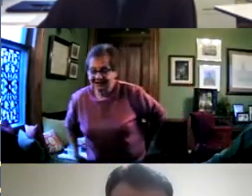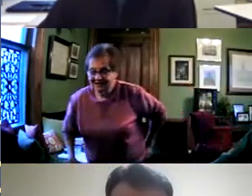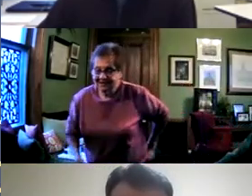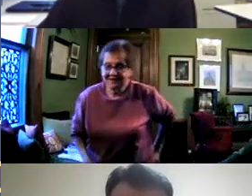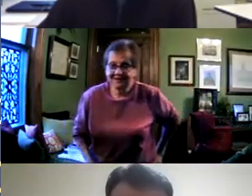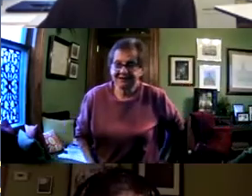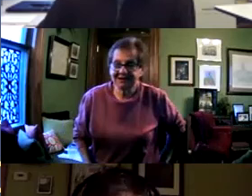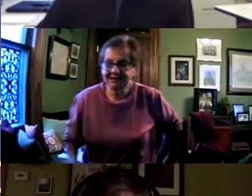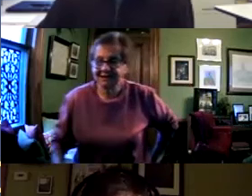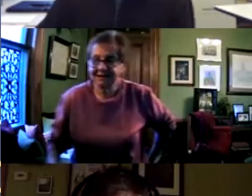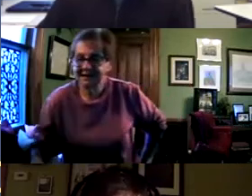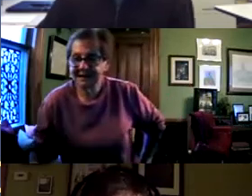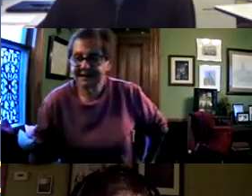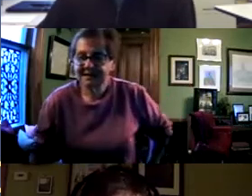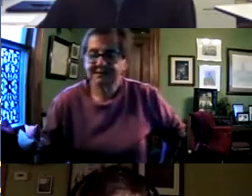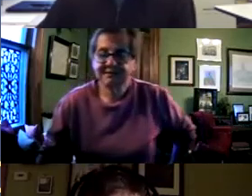Sorry, I'm scrolling too. I wasn't.